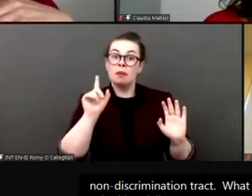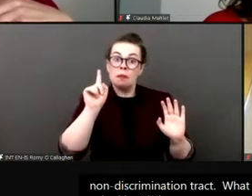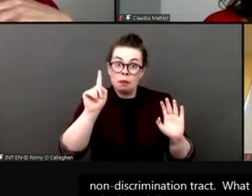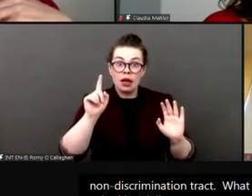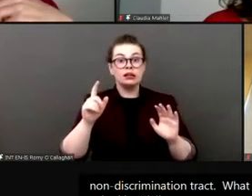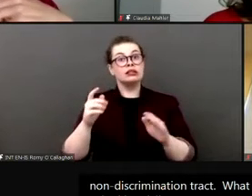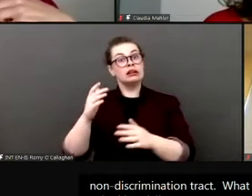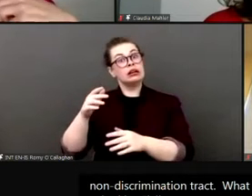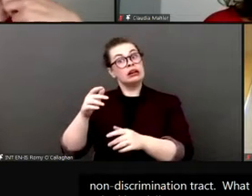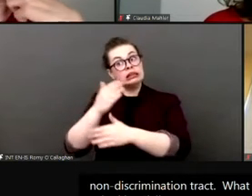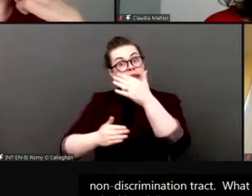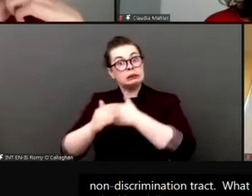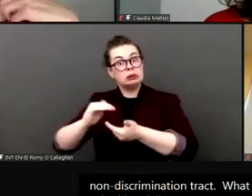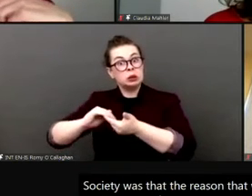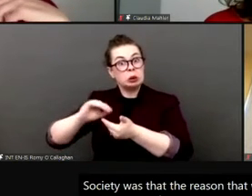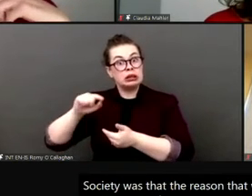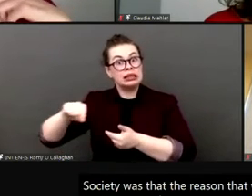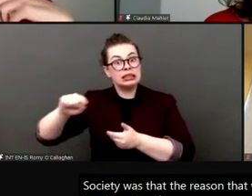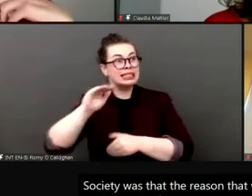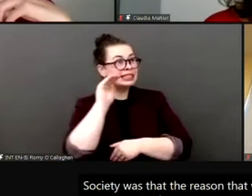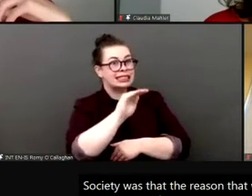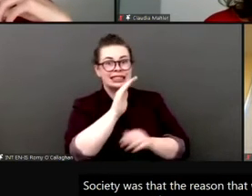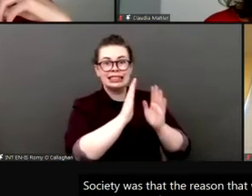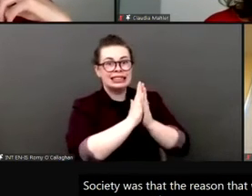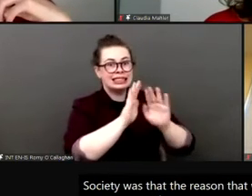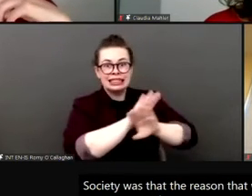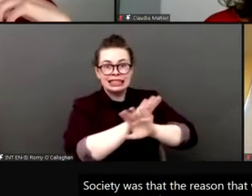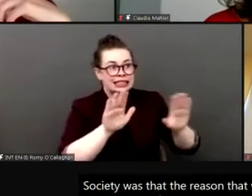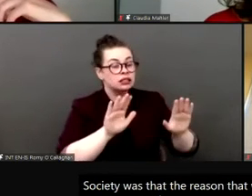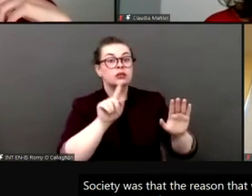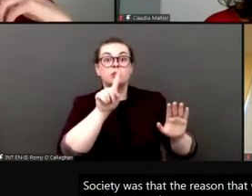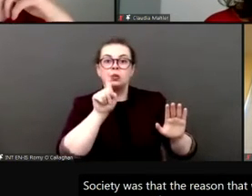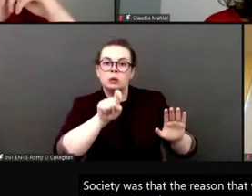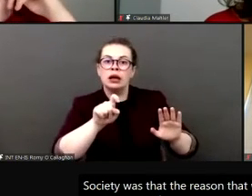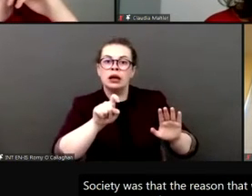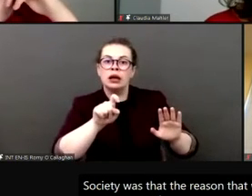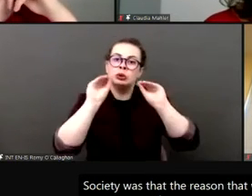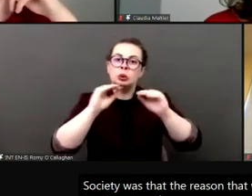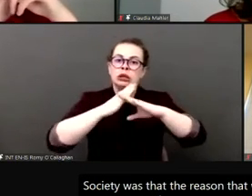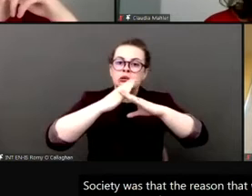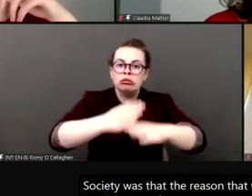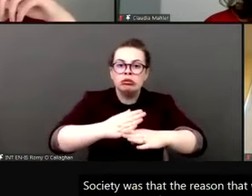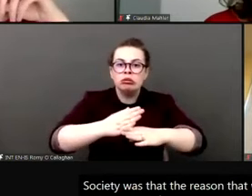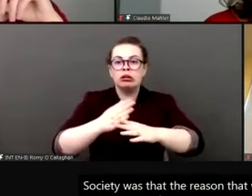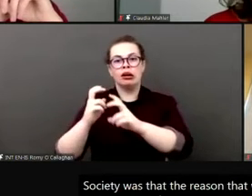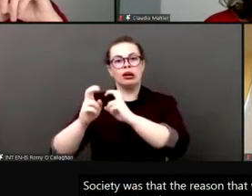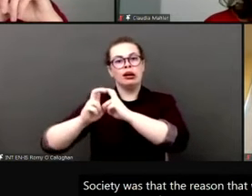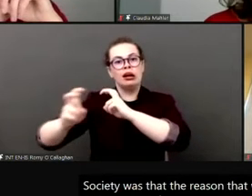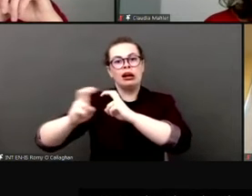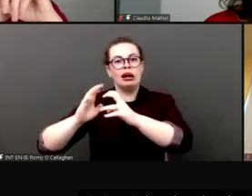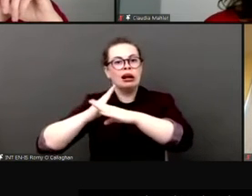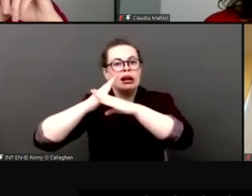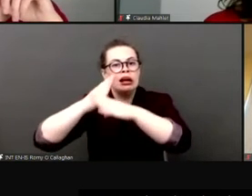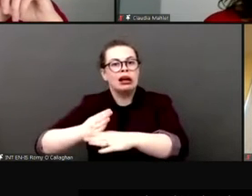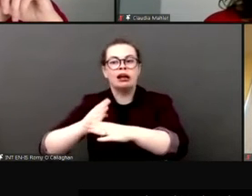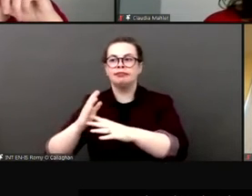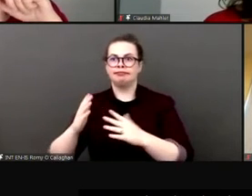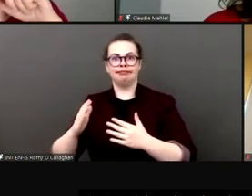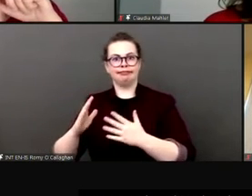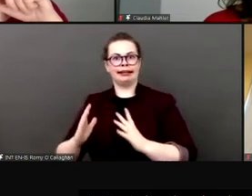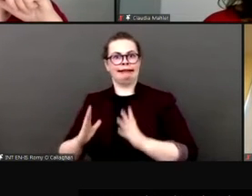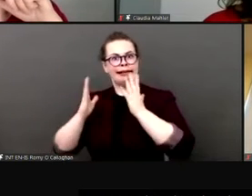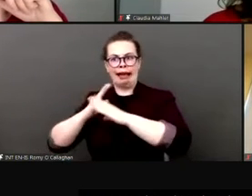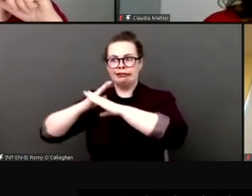unequal treatments in various domains, education, transport, is because of lack of respect for personhood. So I think